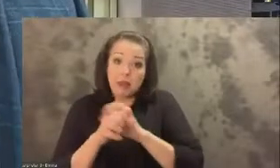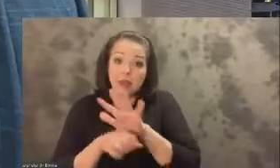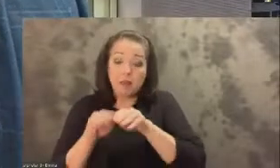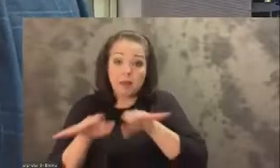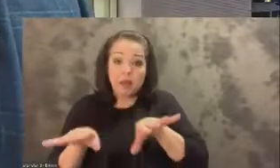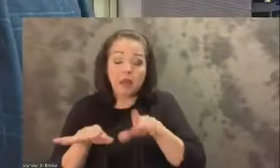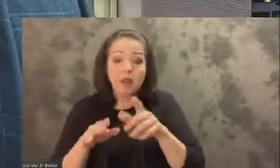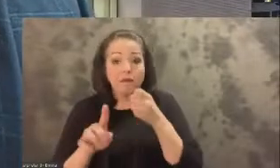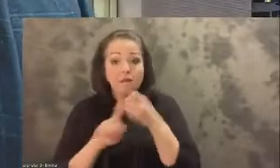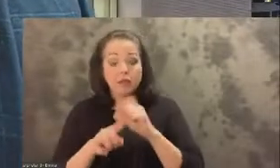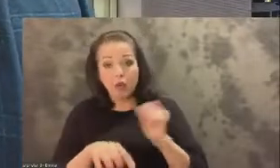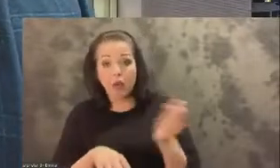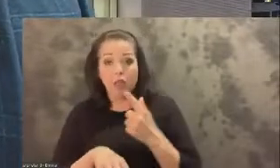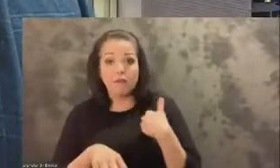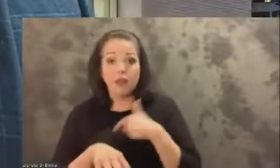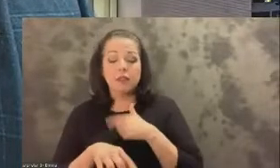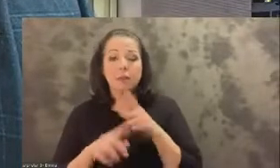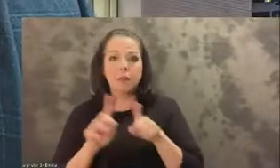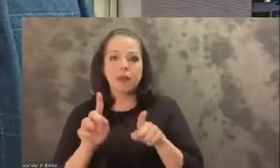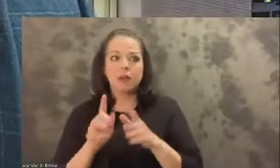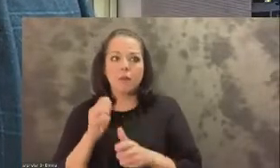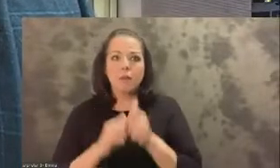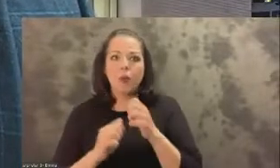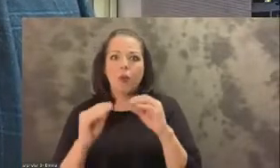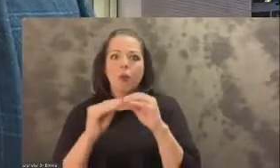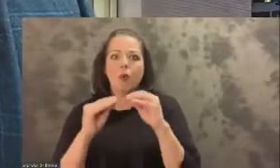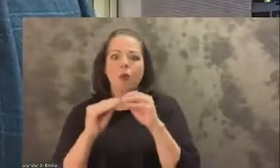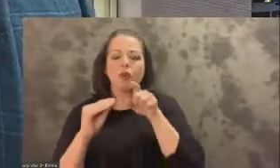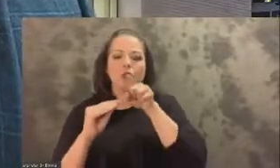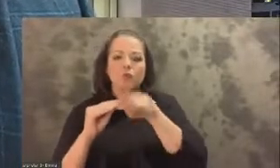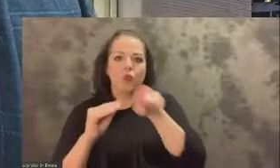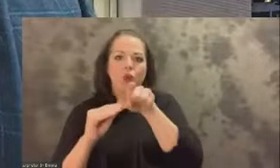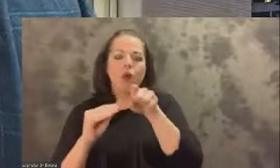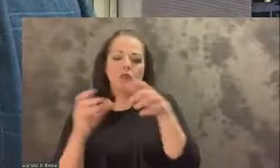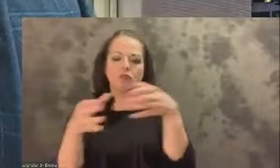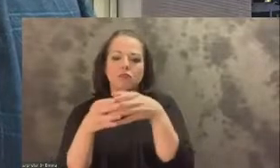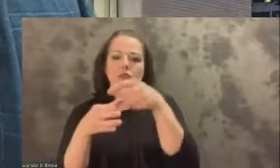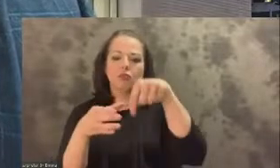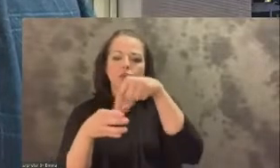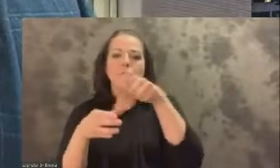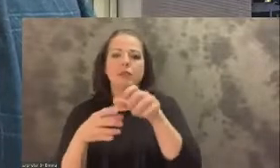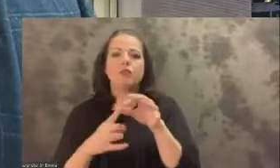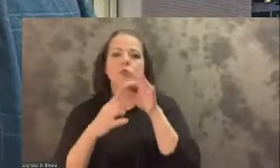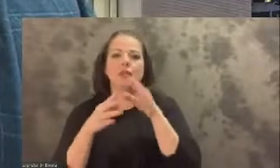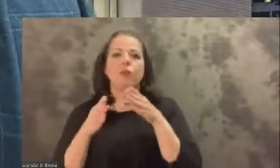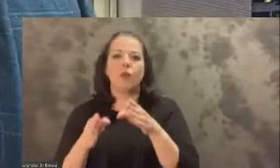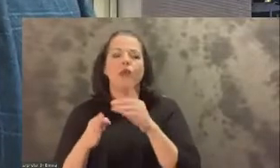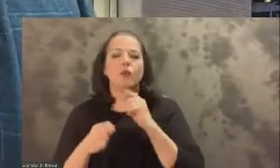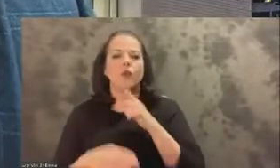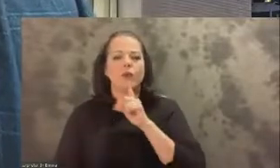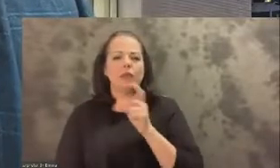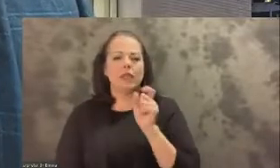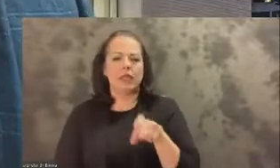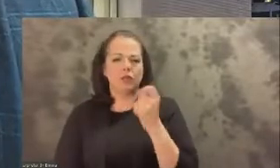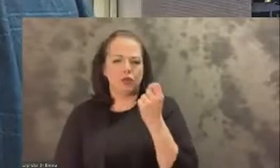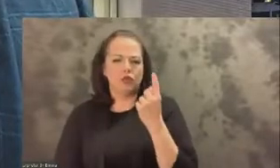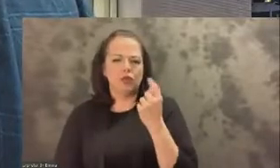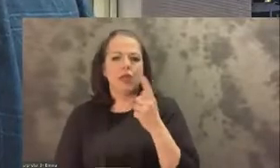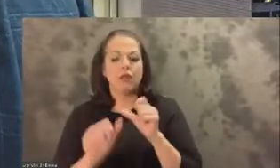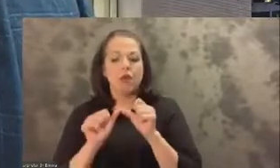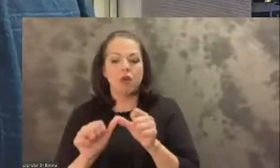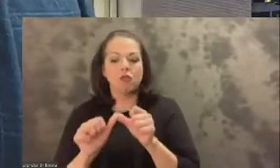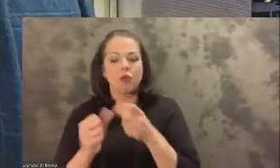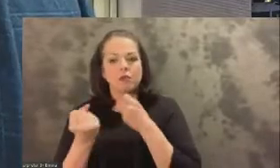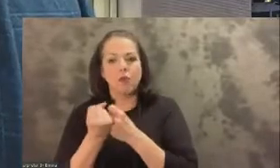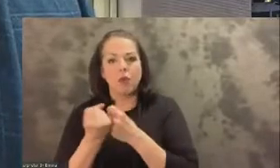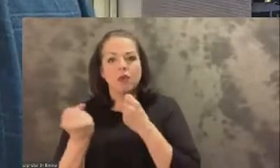it's affecting those with long COVID in a very, very unique way that we really need to understand, and the ongoing, I think,